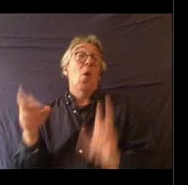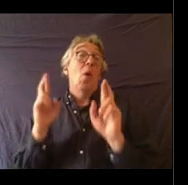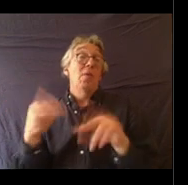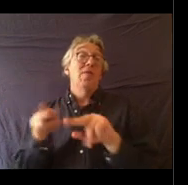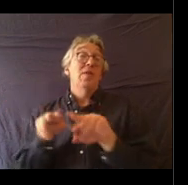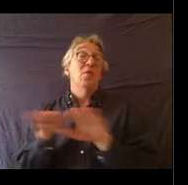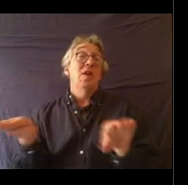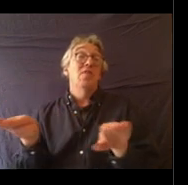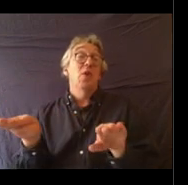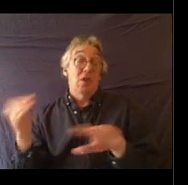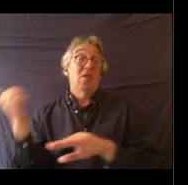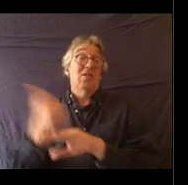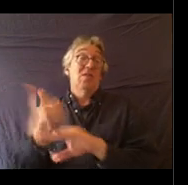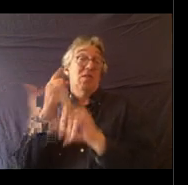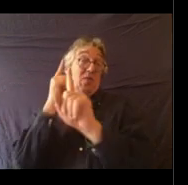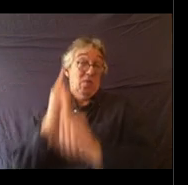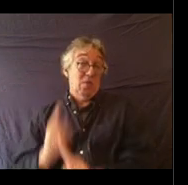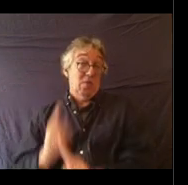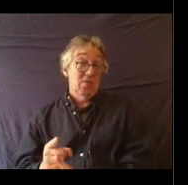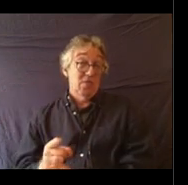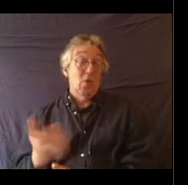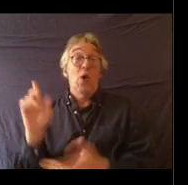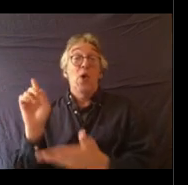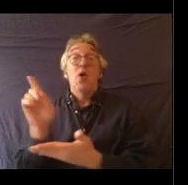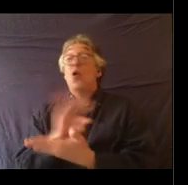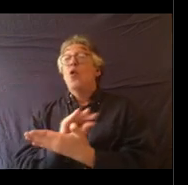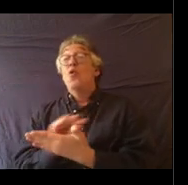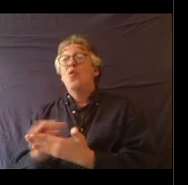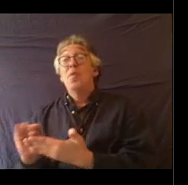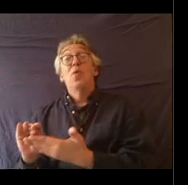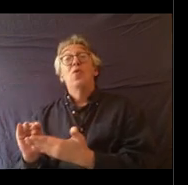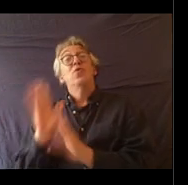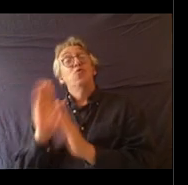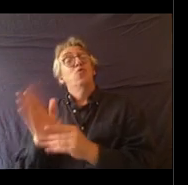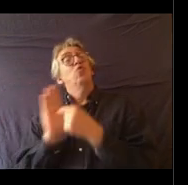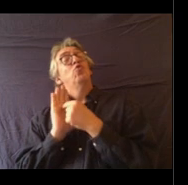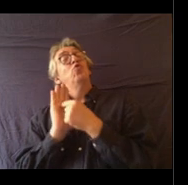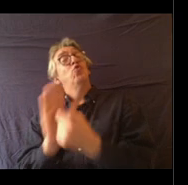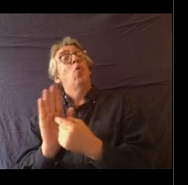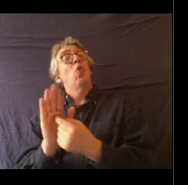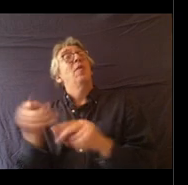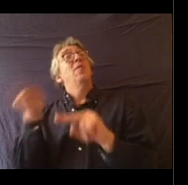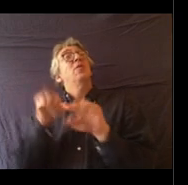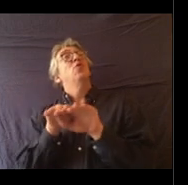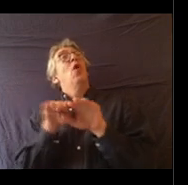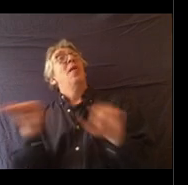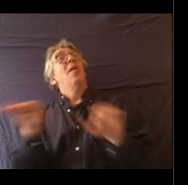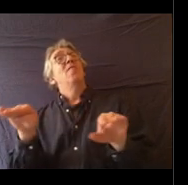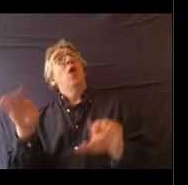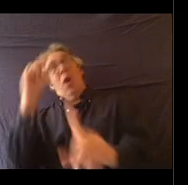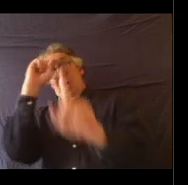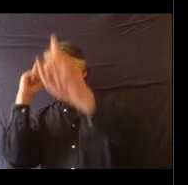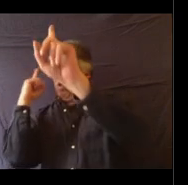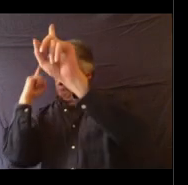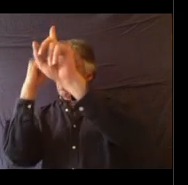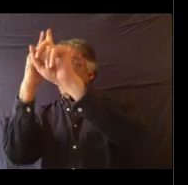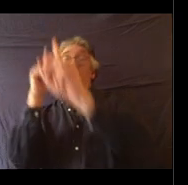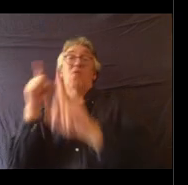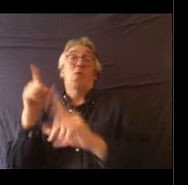this reporting should reflect the ambition at national level when developing